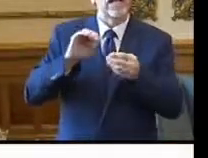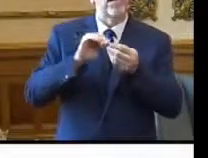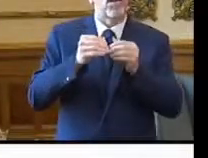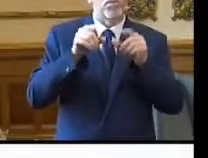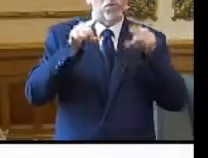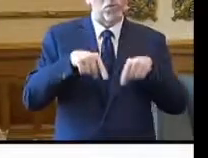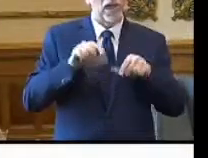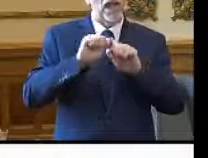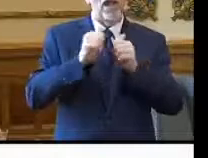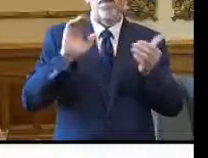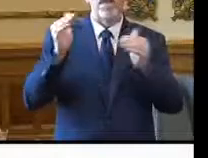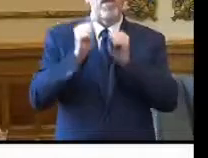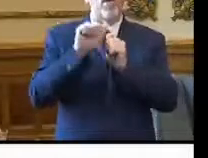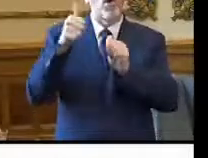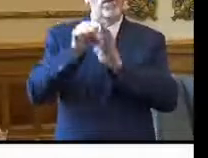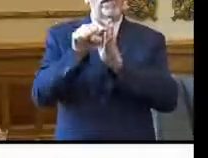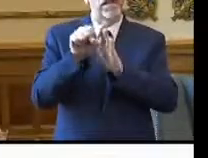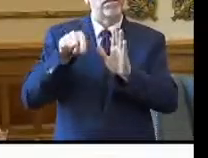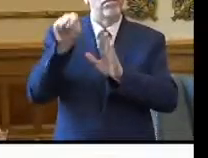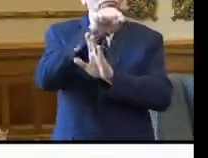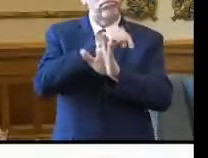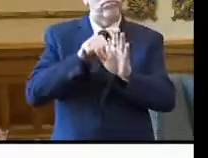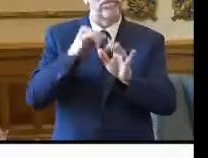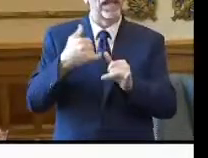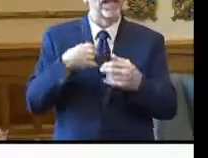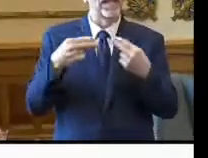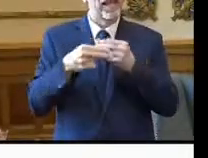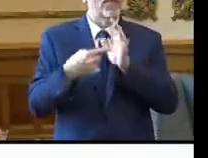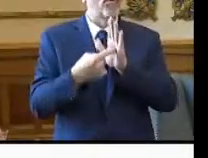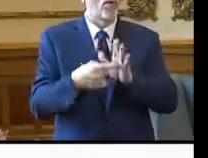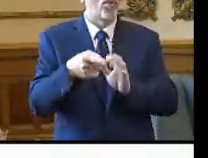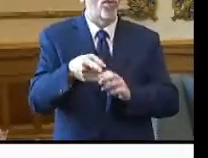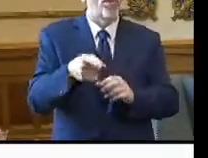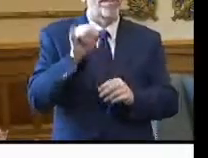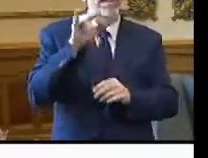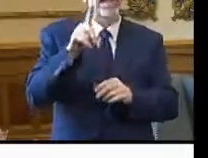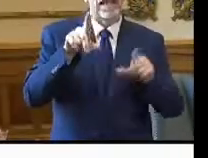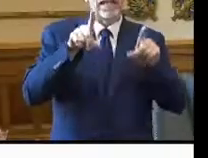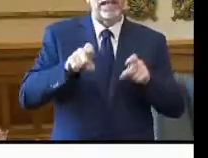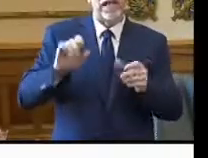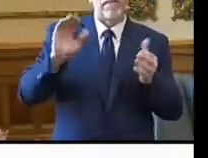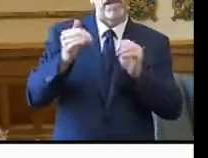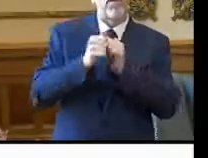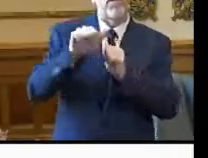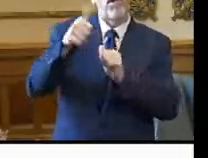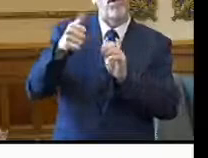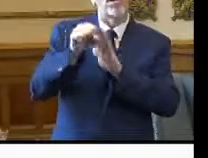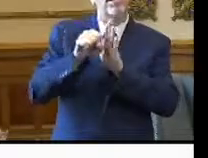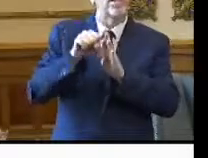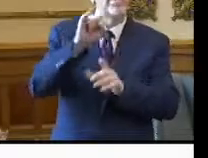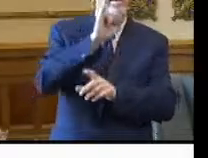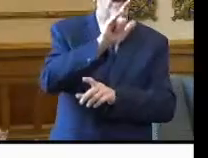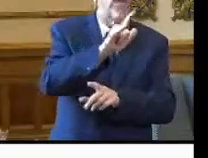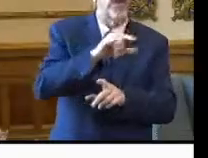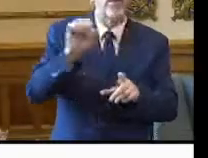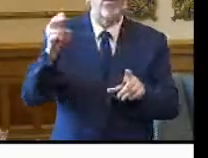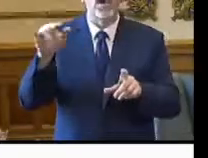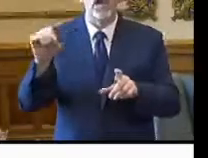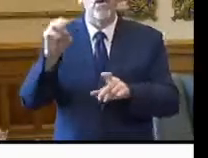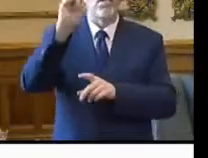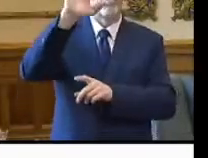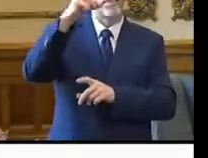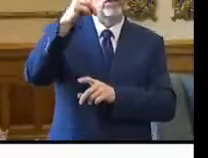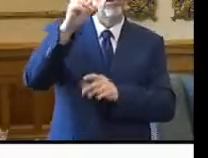those surrounding states, and this slide shows you how Indiana's testing compares to testing being done in the state of Illinois, Ohio, and